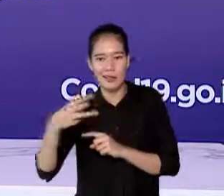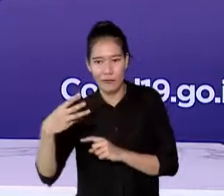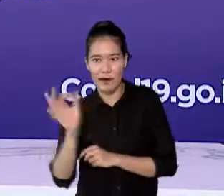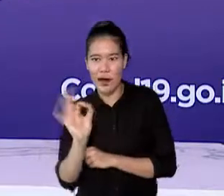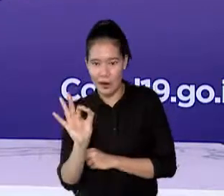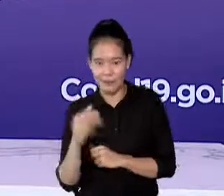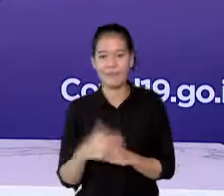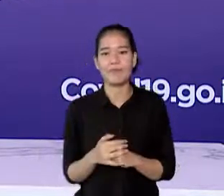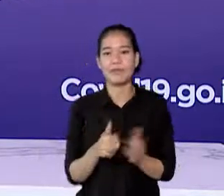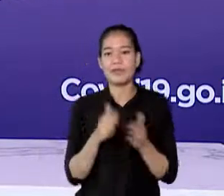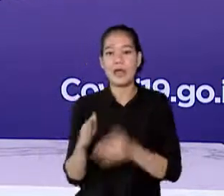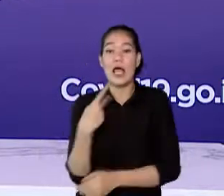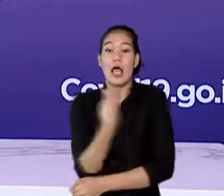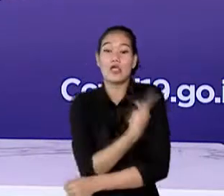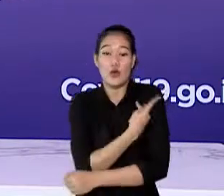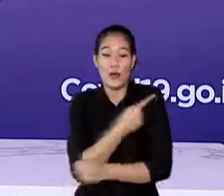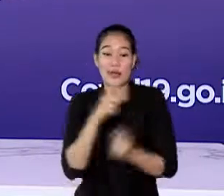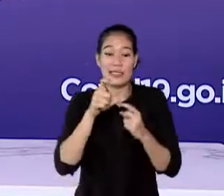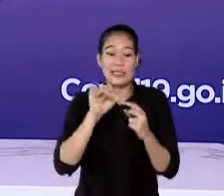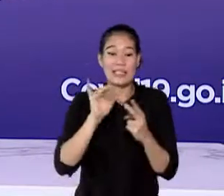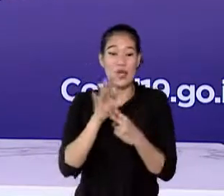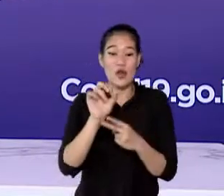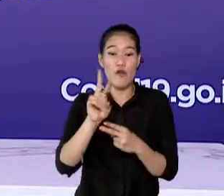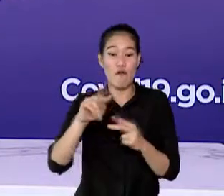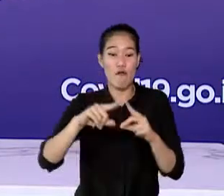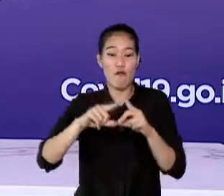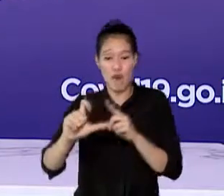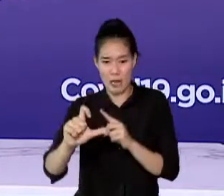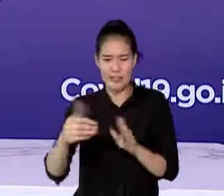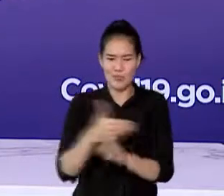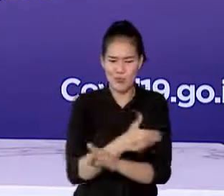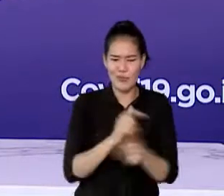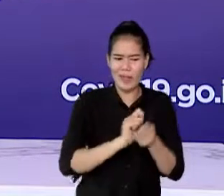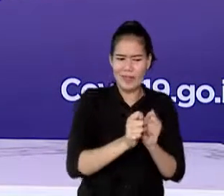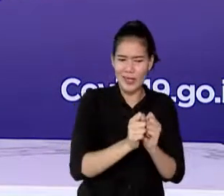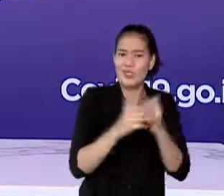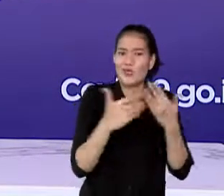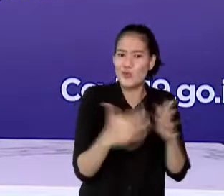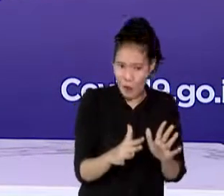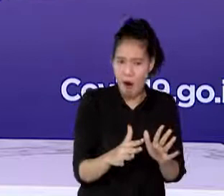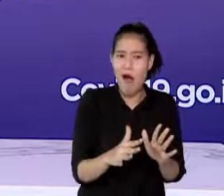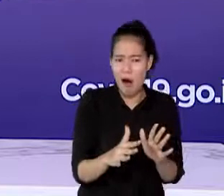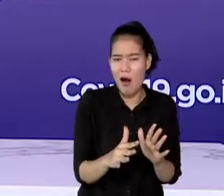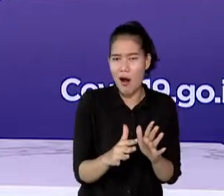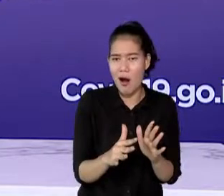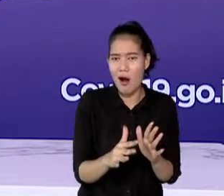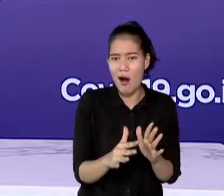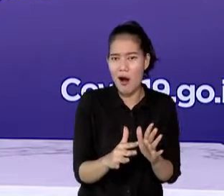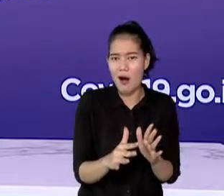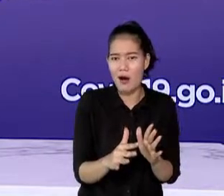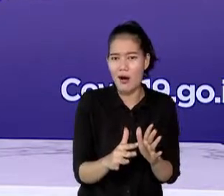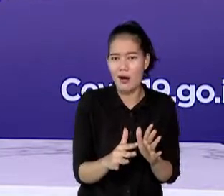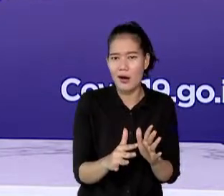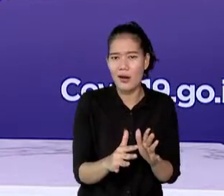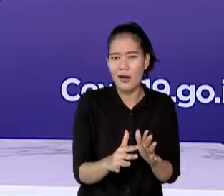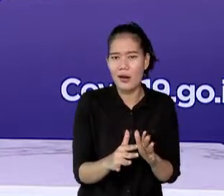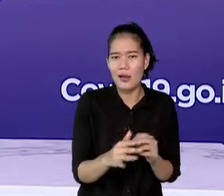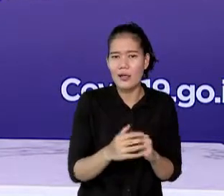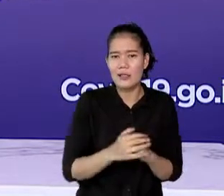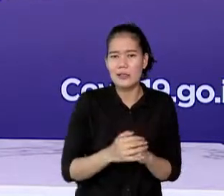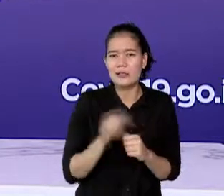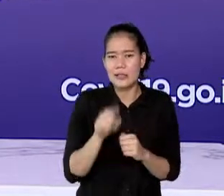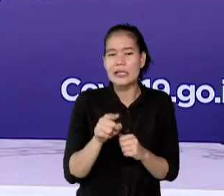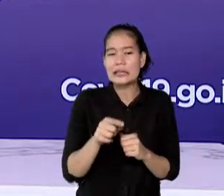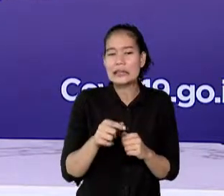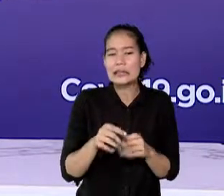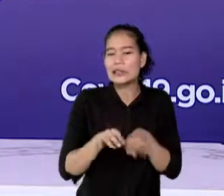has already passed a series of the clinical trial domestically and also abroad, and has also obtained